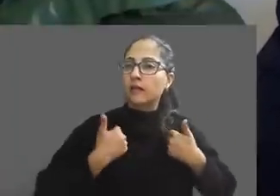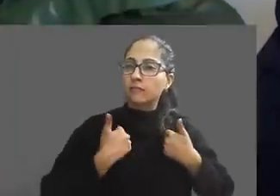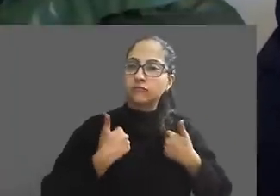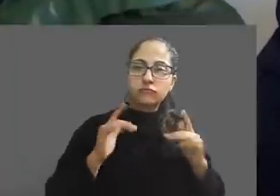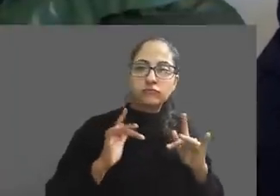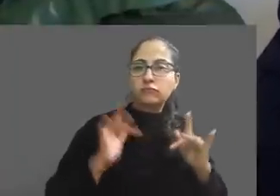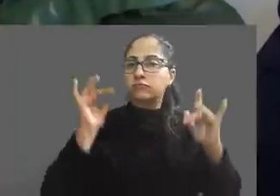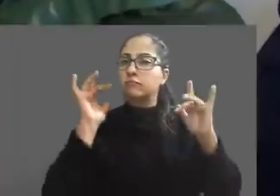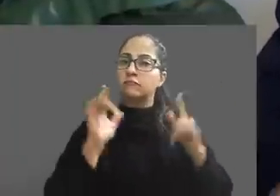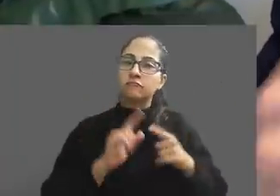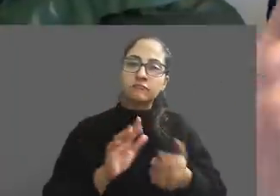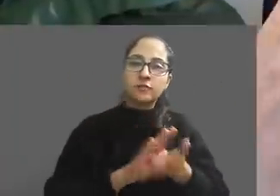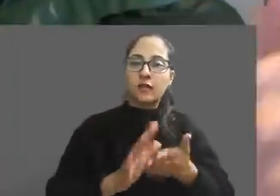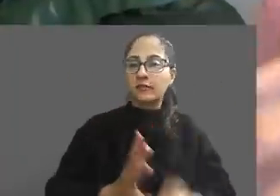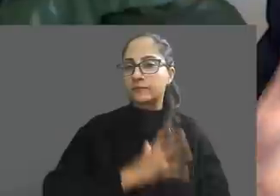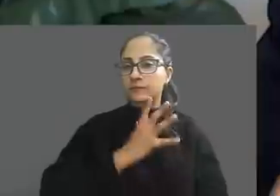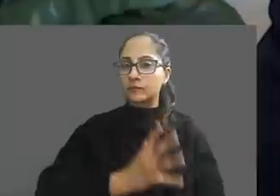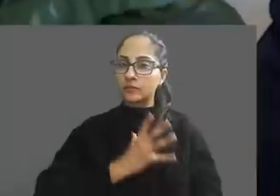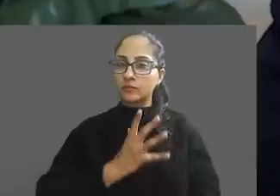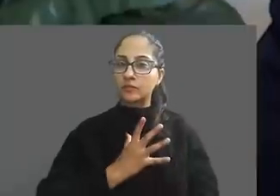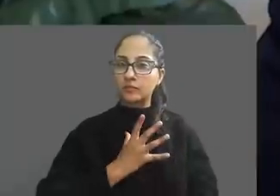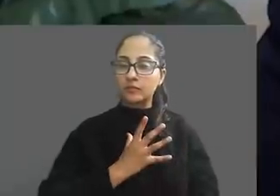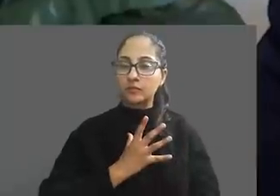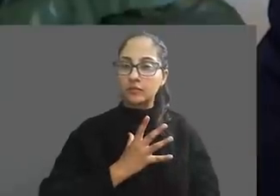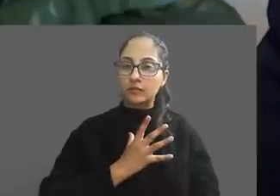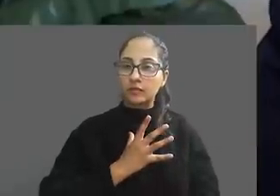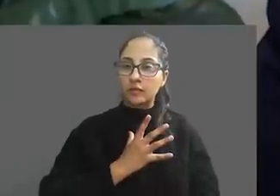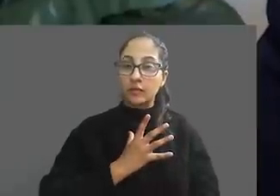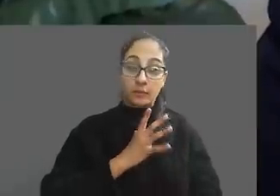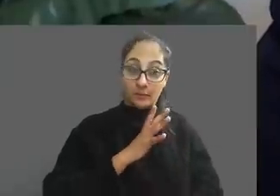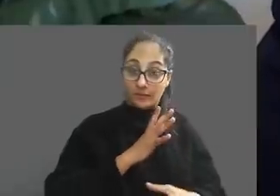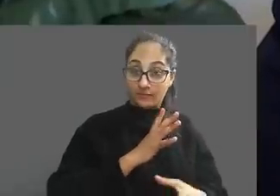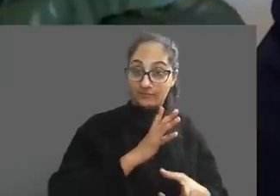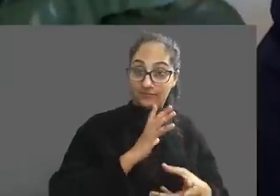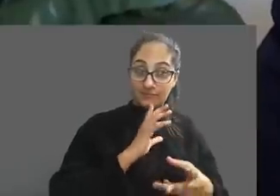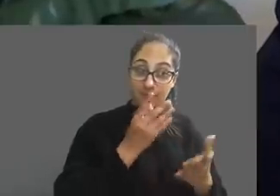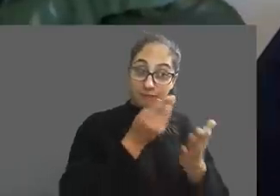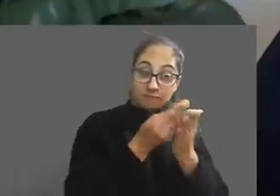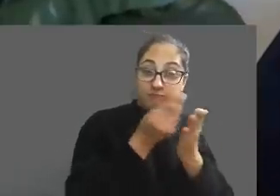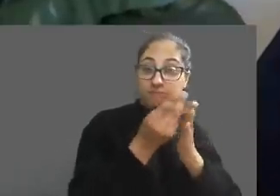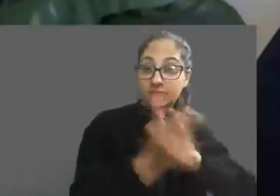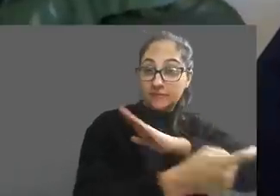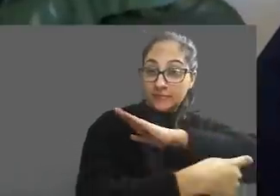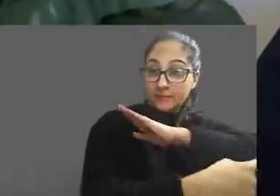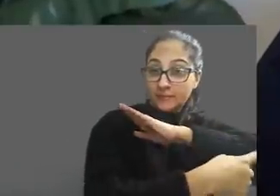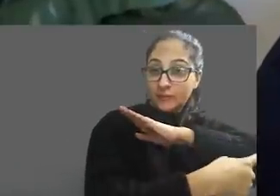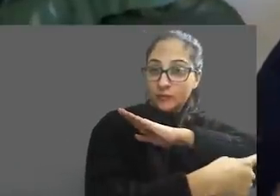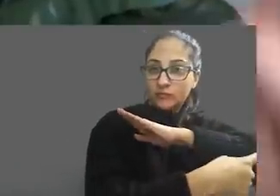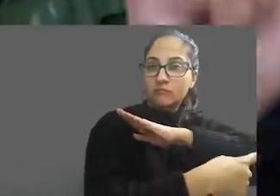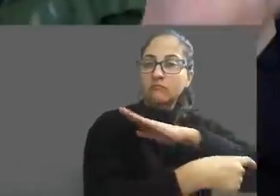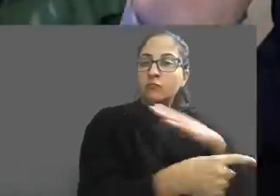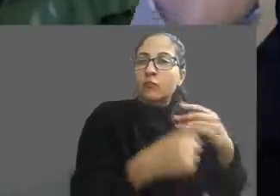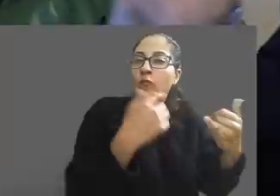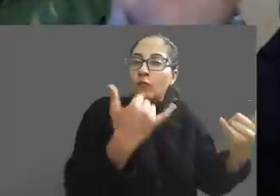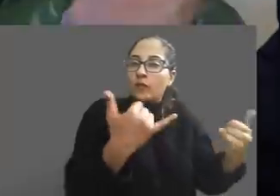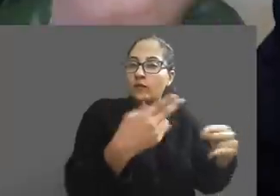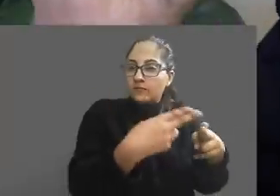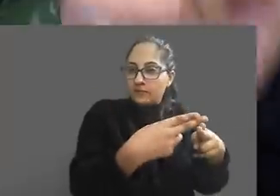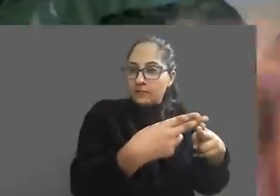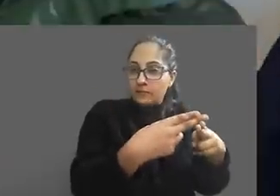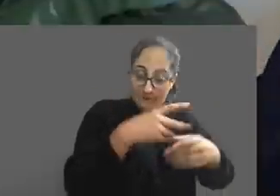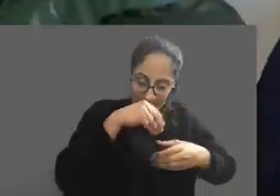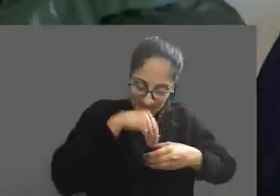life. But when the spirit of the eagle awakens in the youth, they see their destiny in